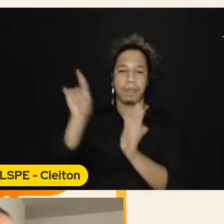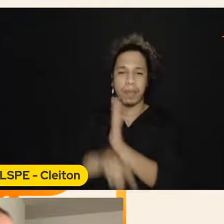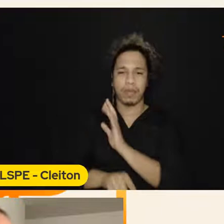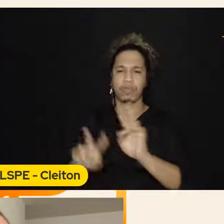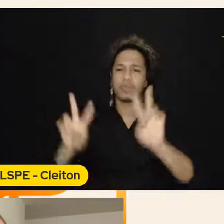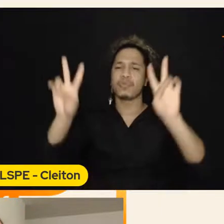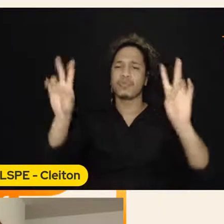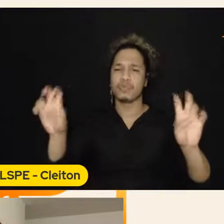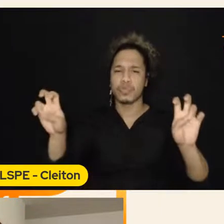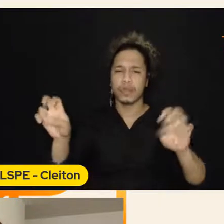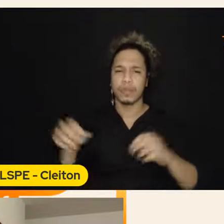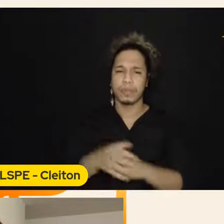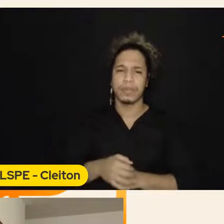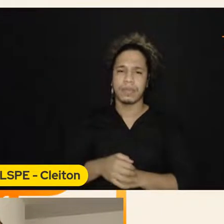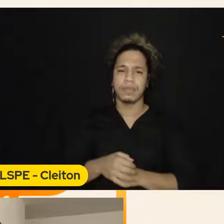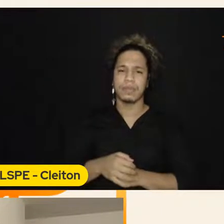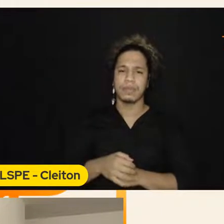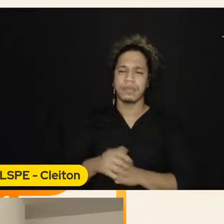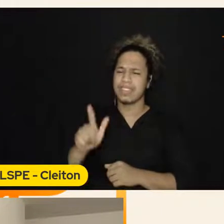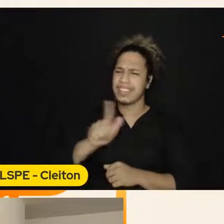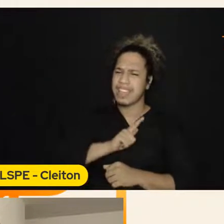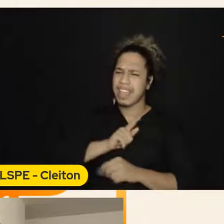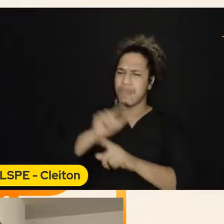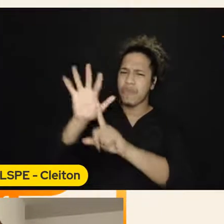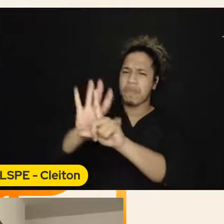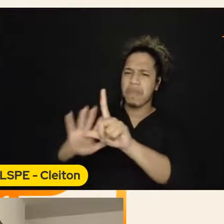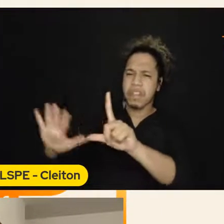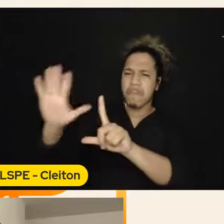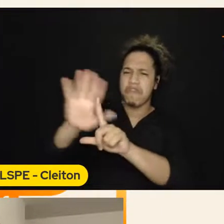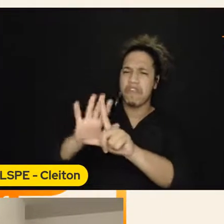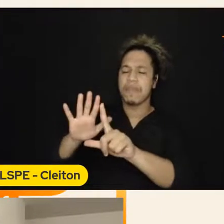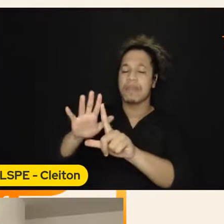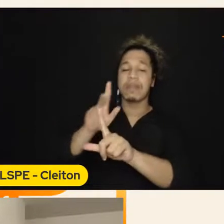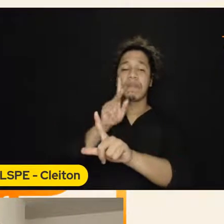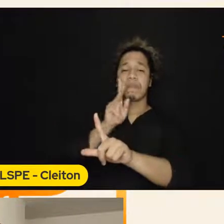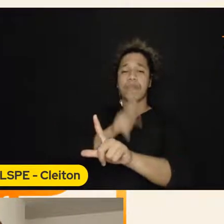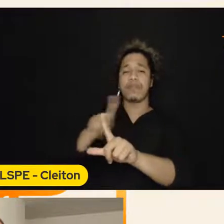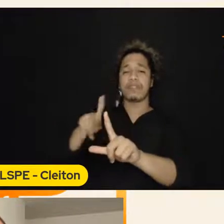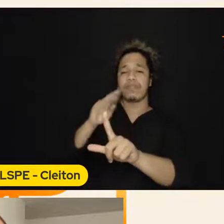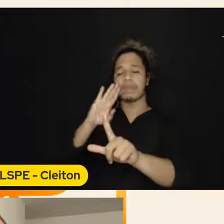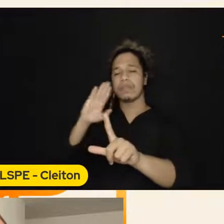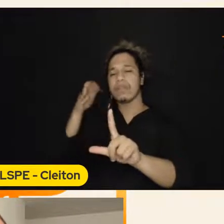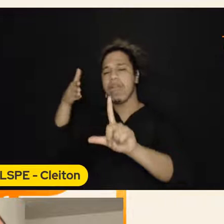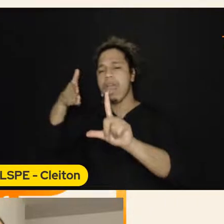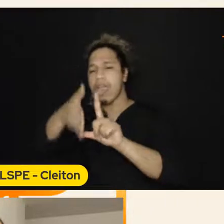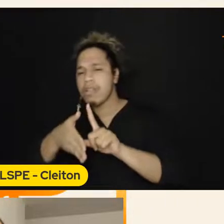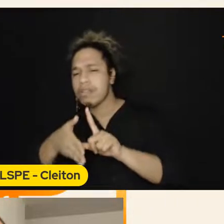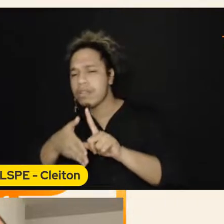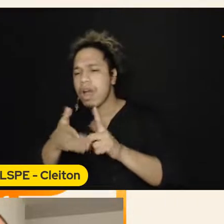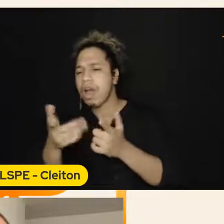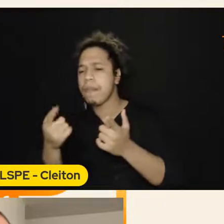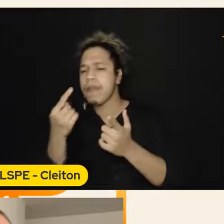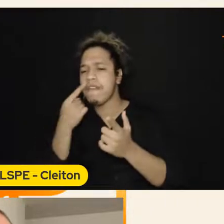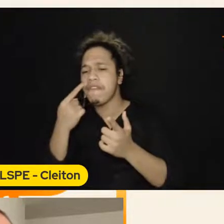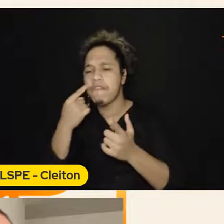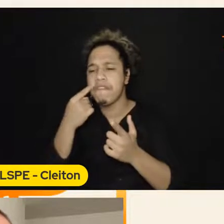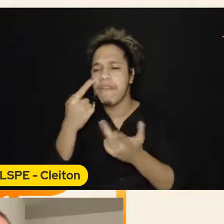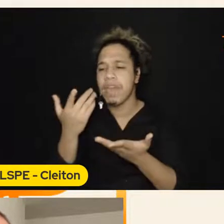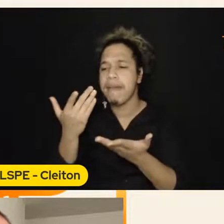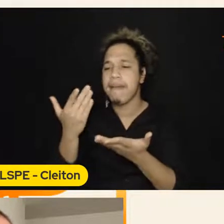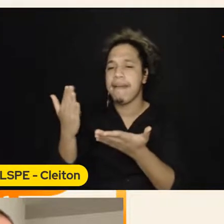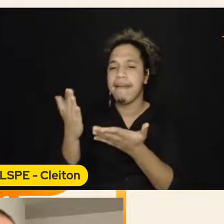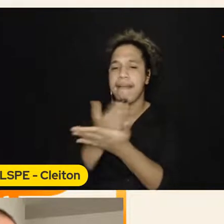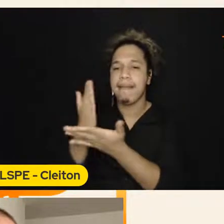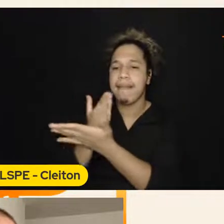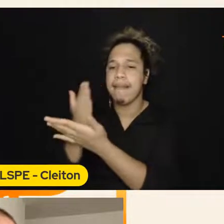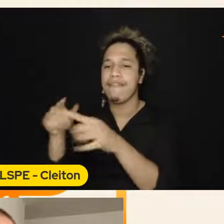you recommend any platform that teachers could use for literary resources, such as these